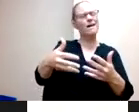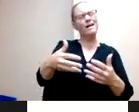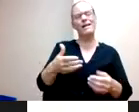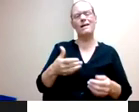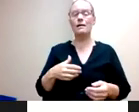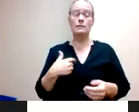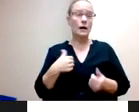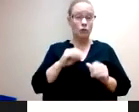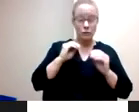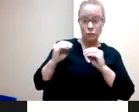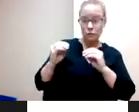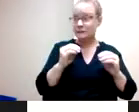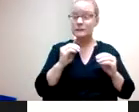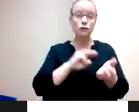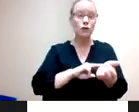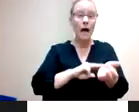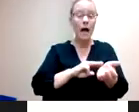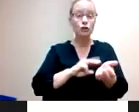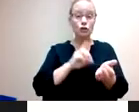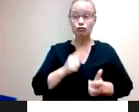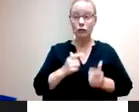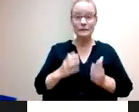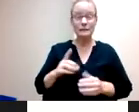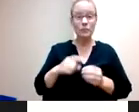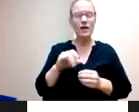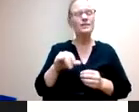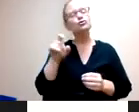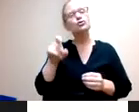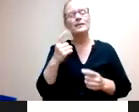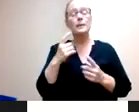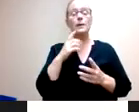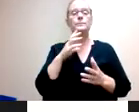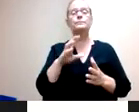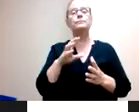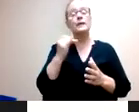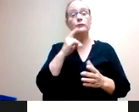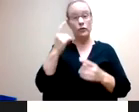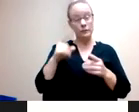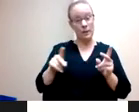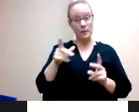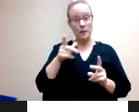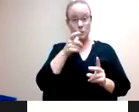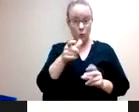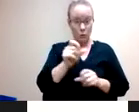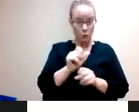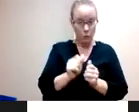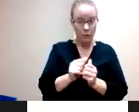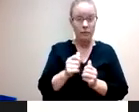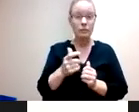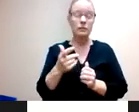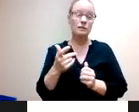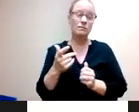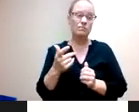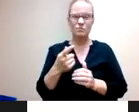residents about this, and it really you should think about, and when you're thinking about people you may be working with, you know,